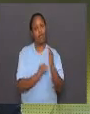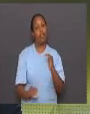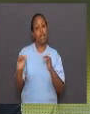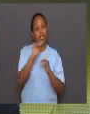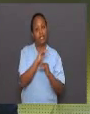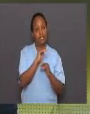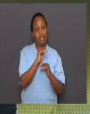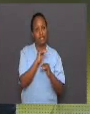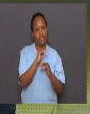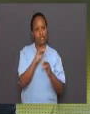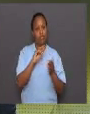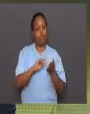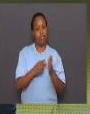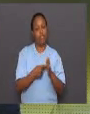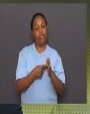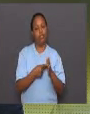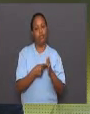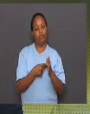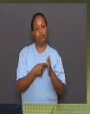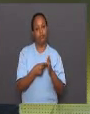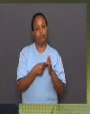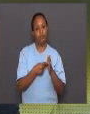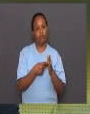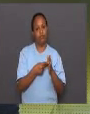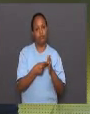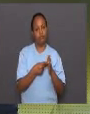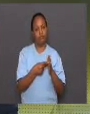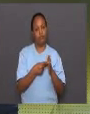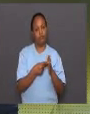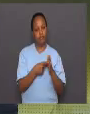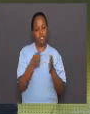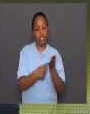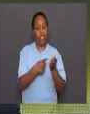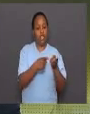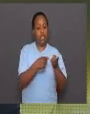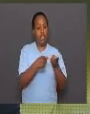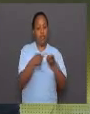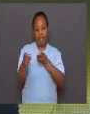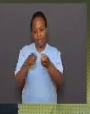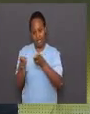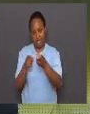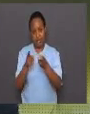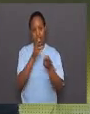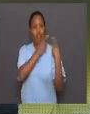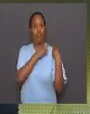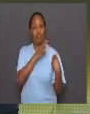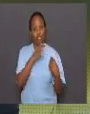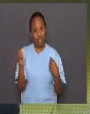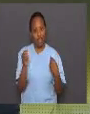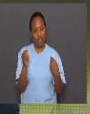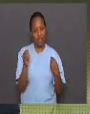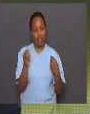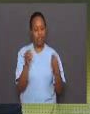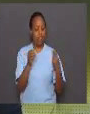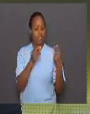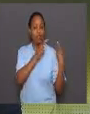of law places restrictions both on those who govern and on those